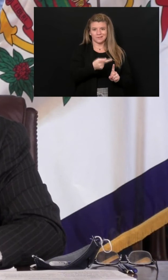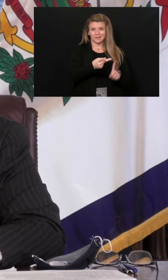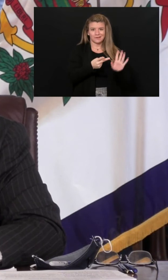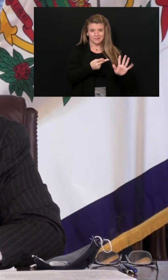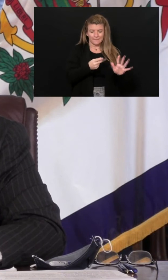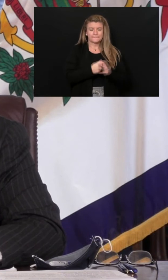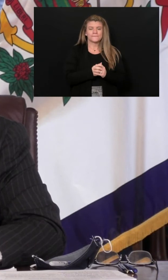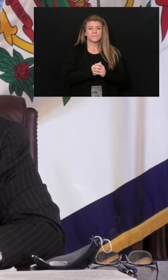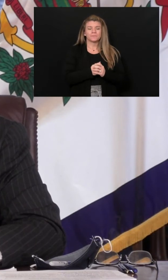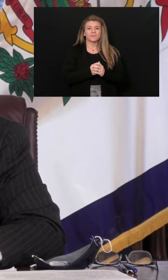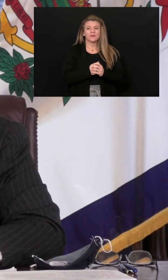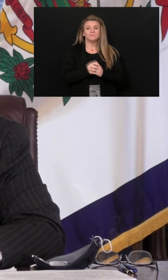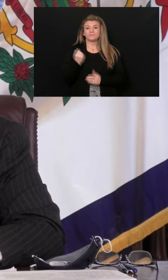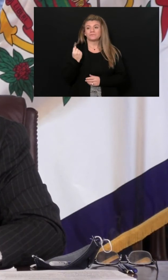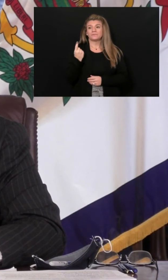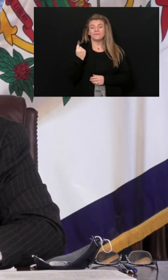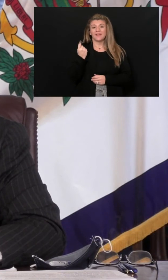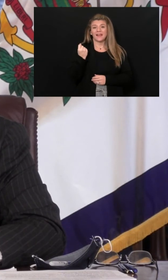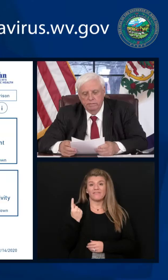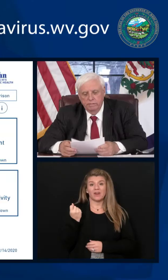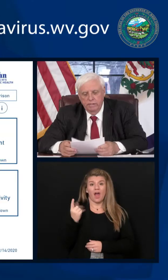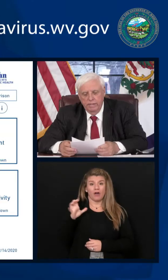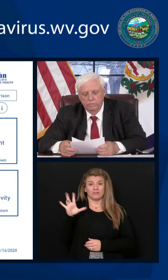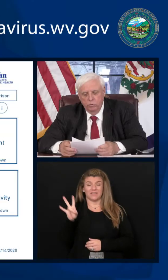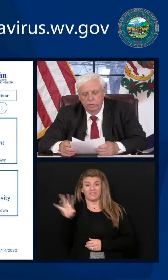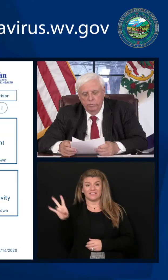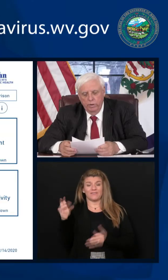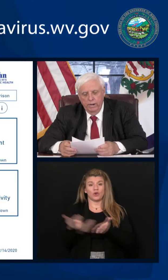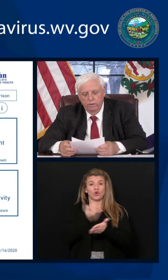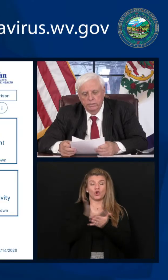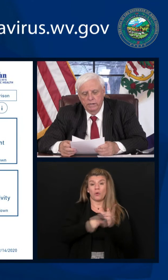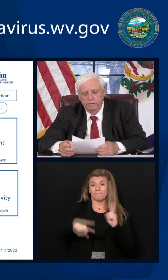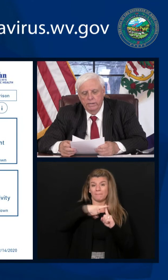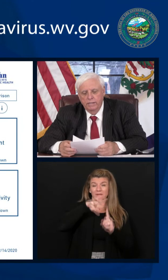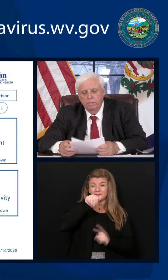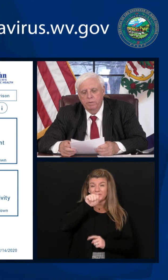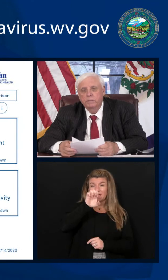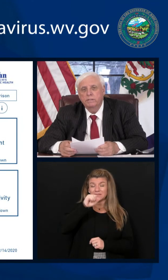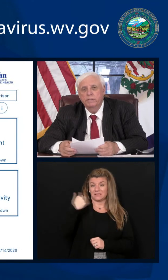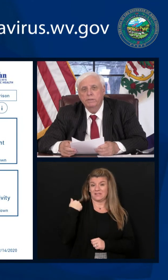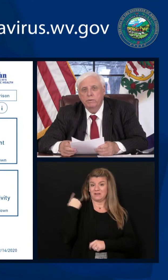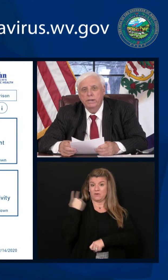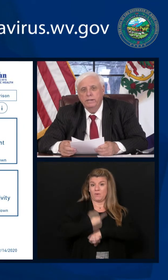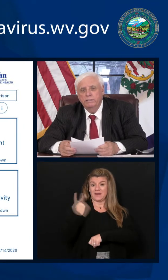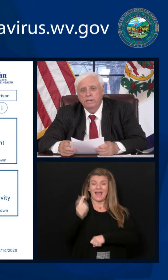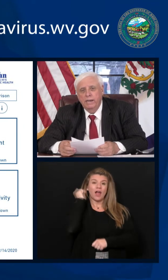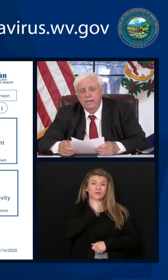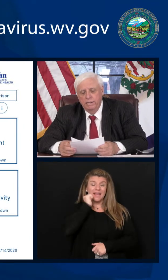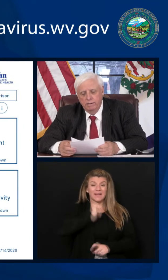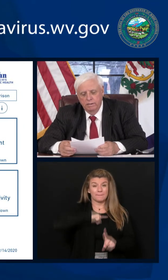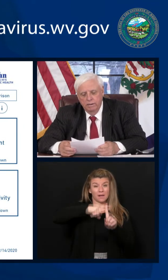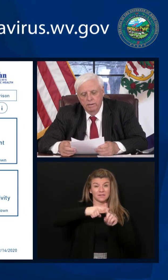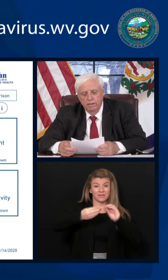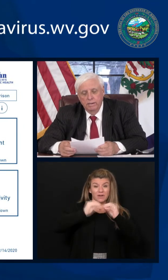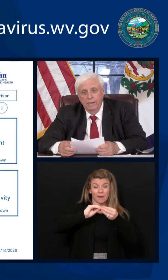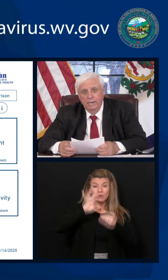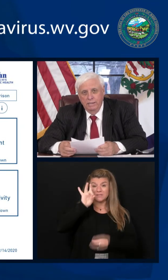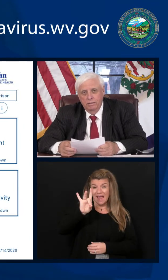had 1,177 new positive cases in the last 24 hours, and our daily positivity rate is at